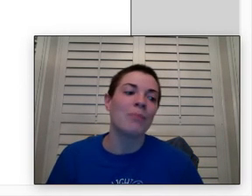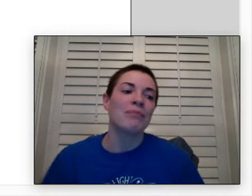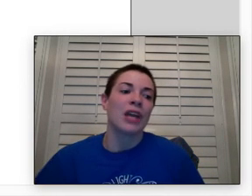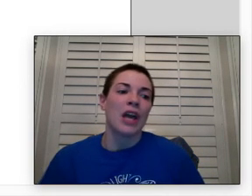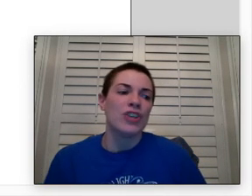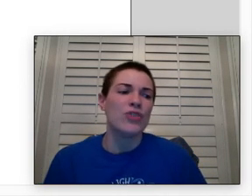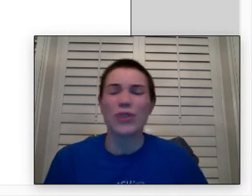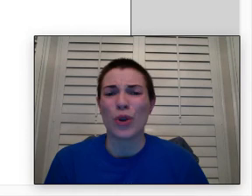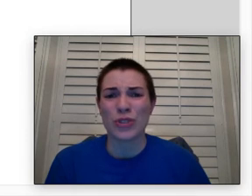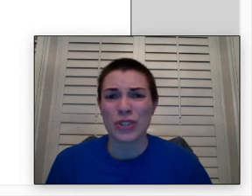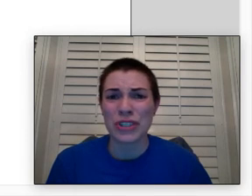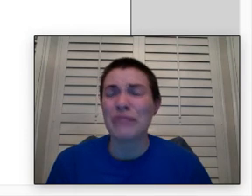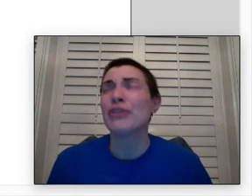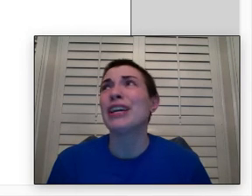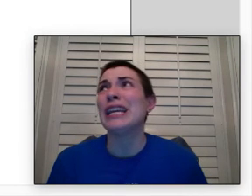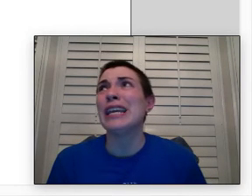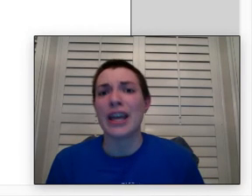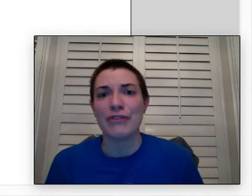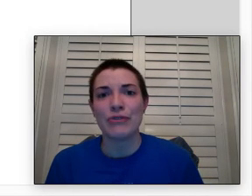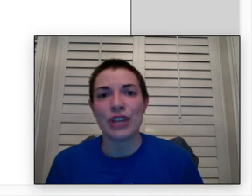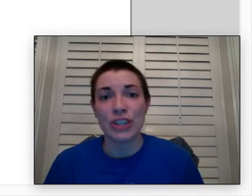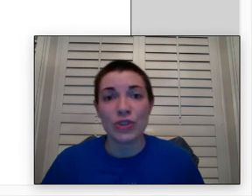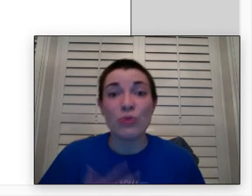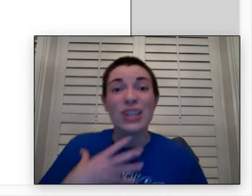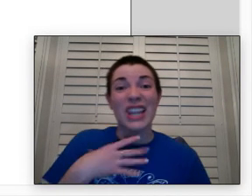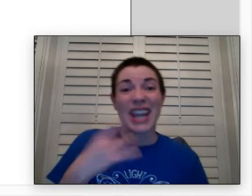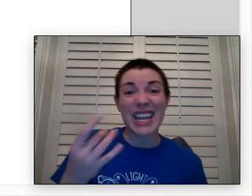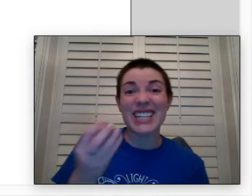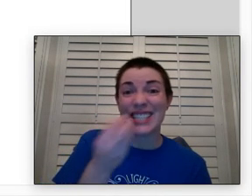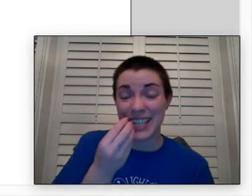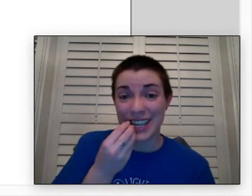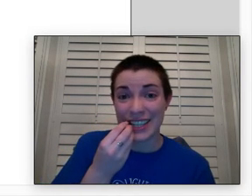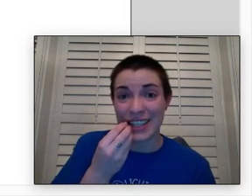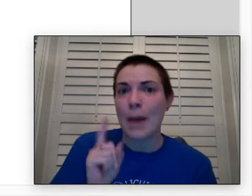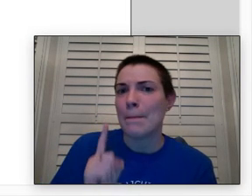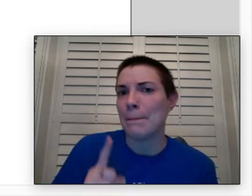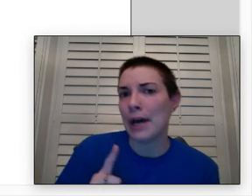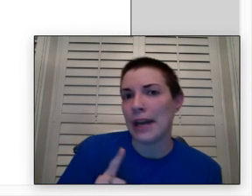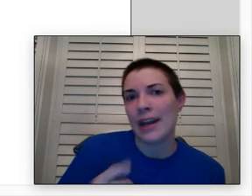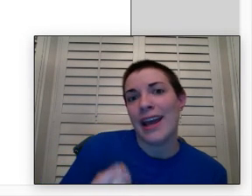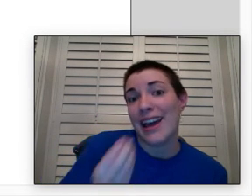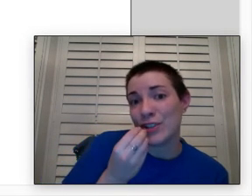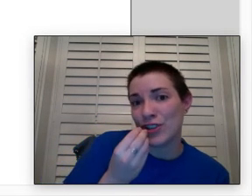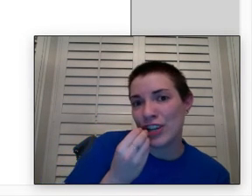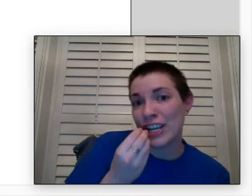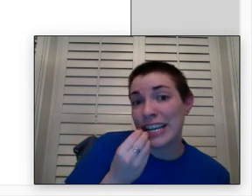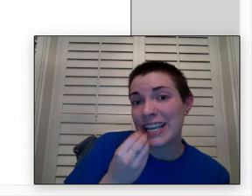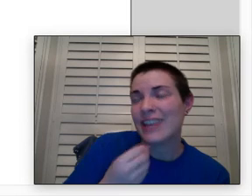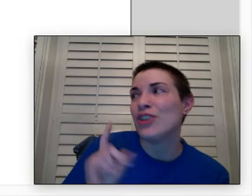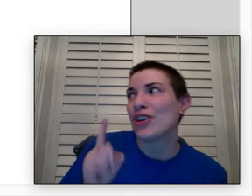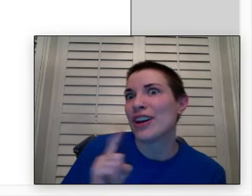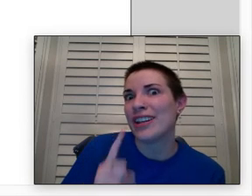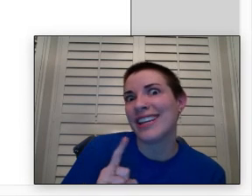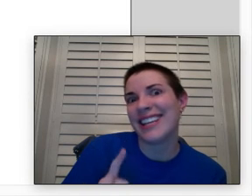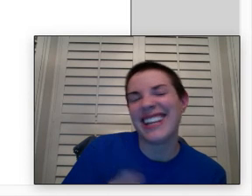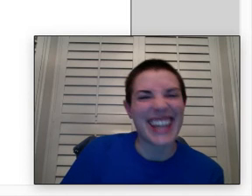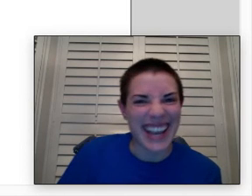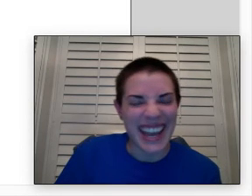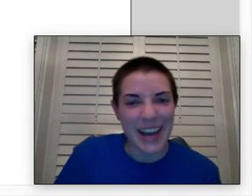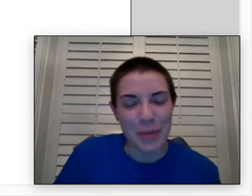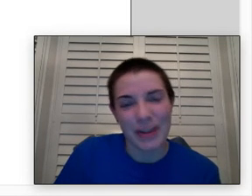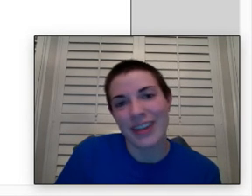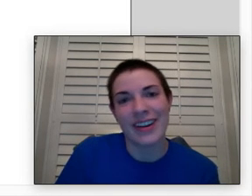well. You could also just look for any kind of food that you like to eat. But as you're eating it, you're going to eat it